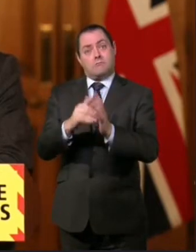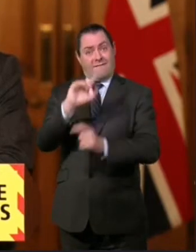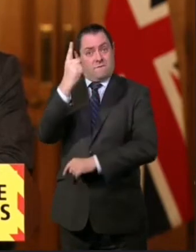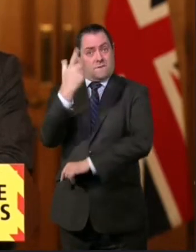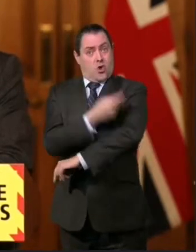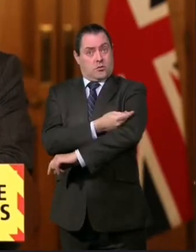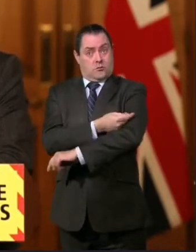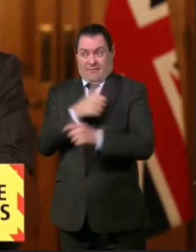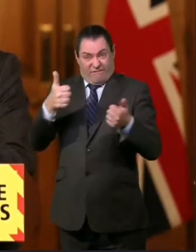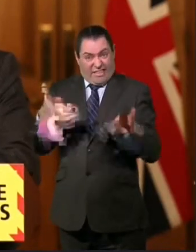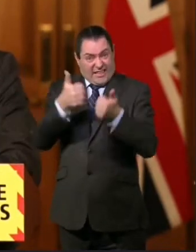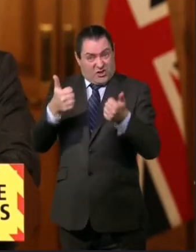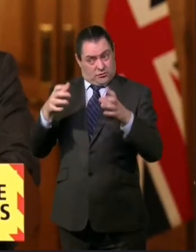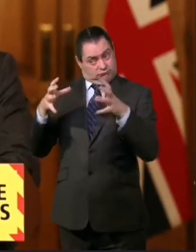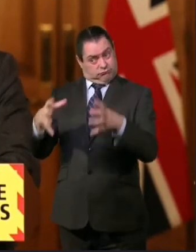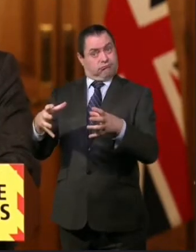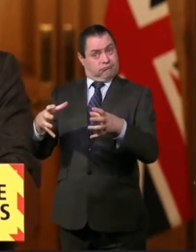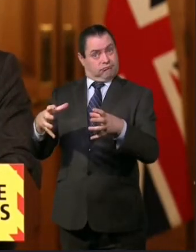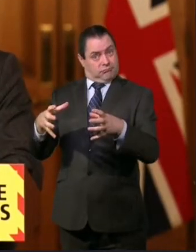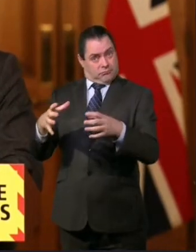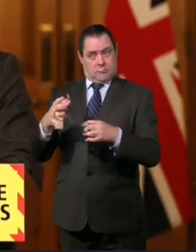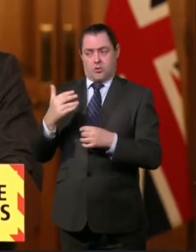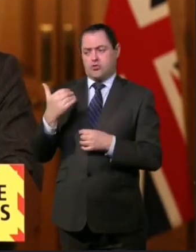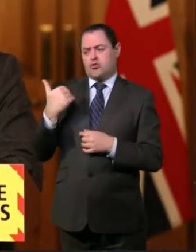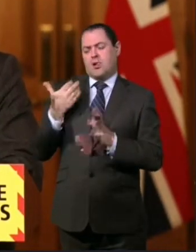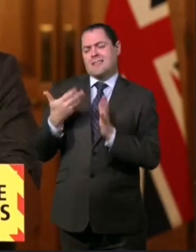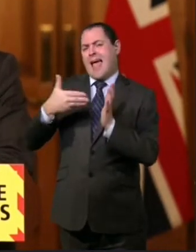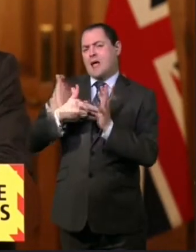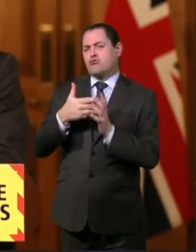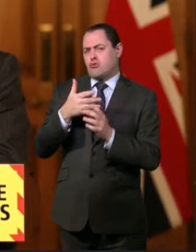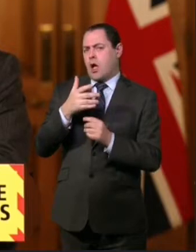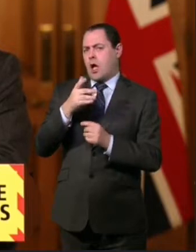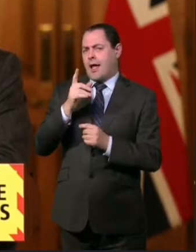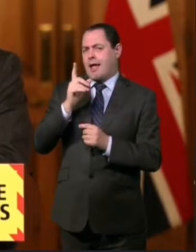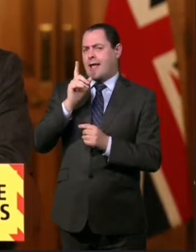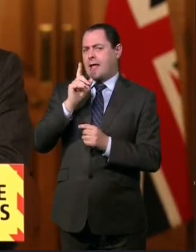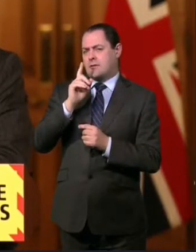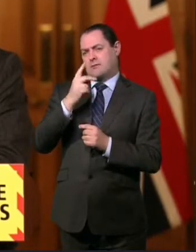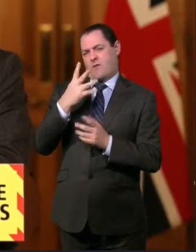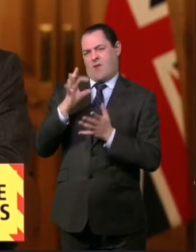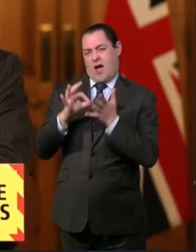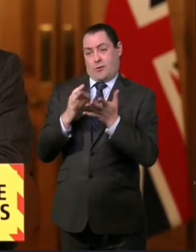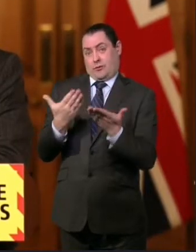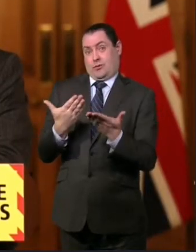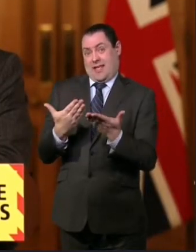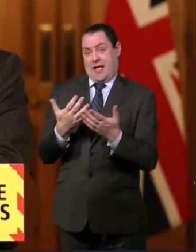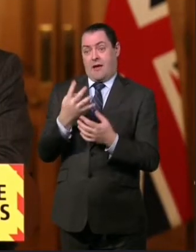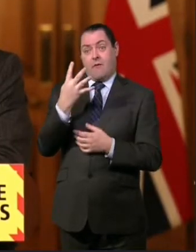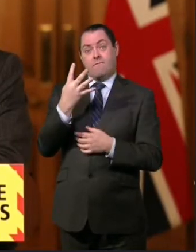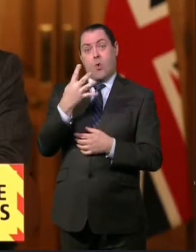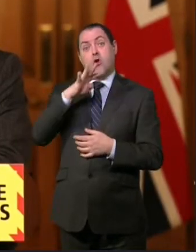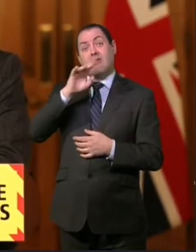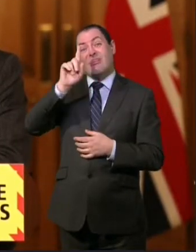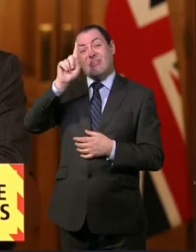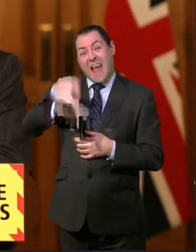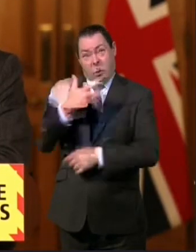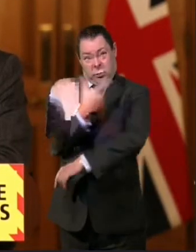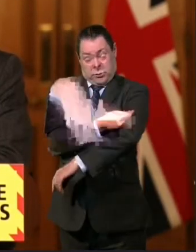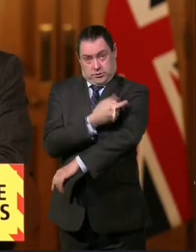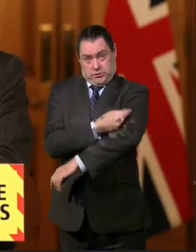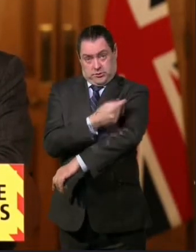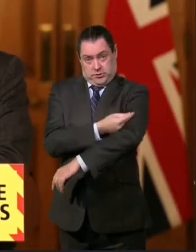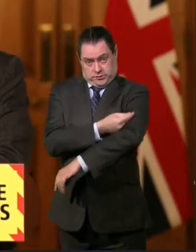last 24 hours we can report a record 400,000 vaccinations. In England, 1 in 10 of